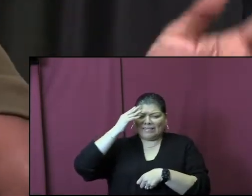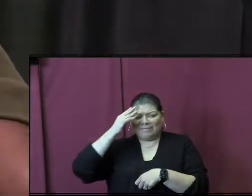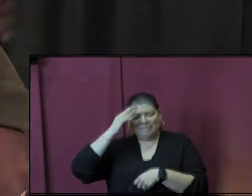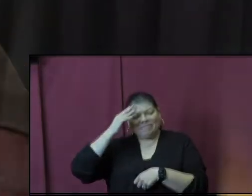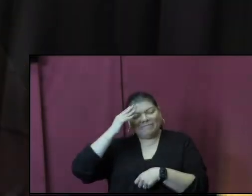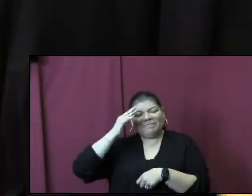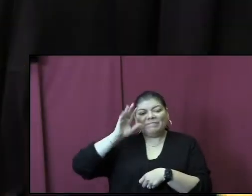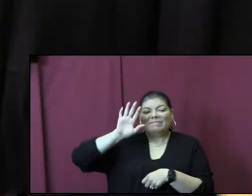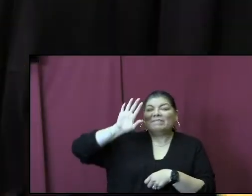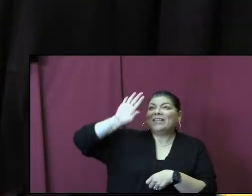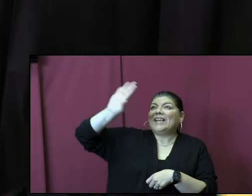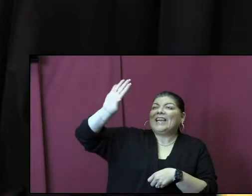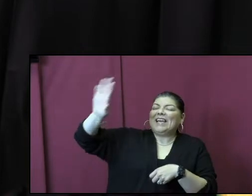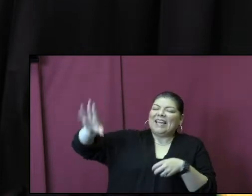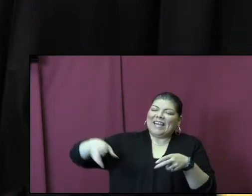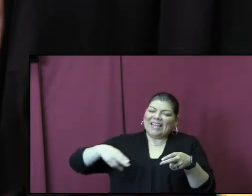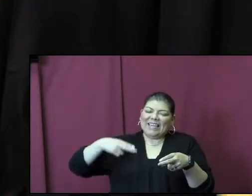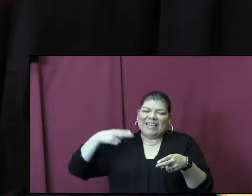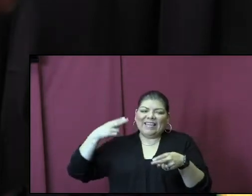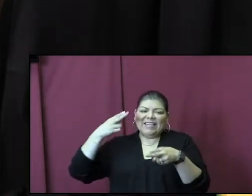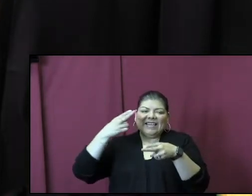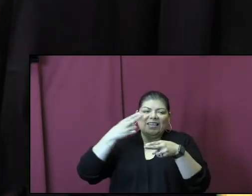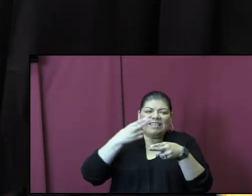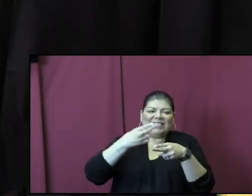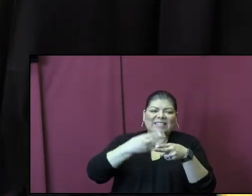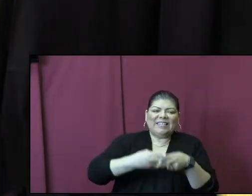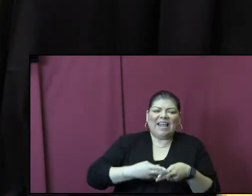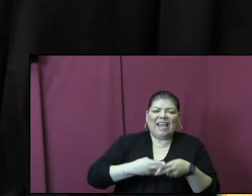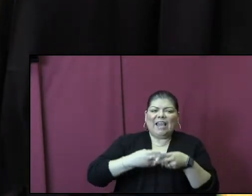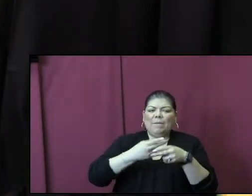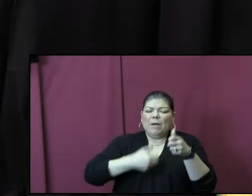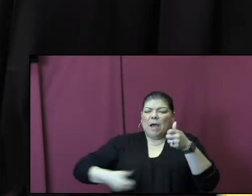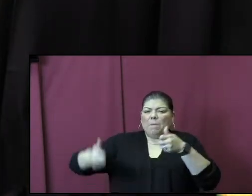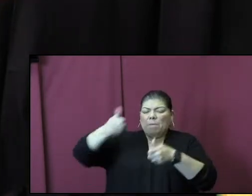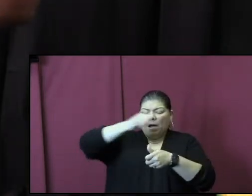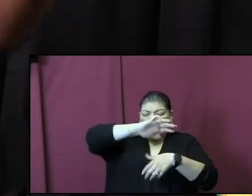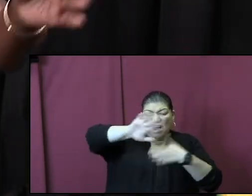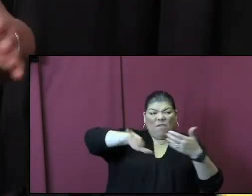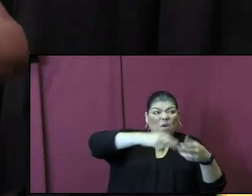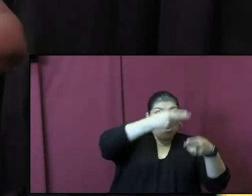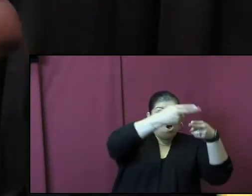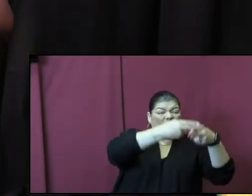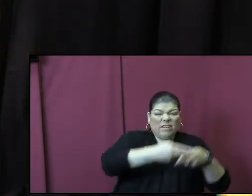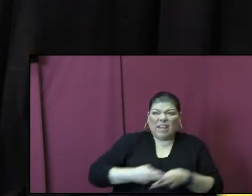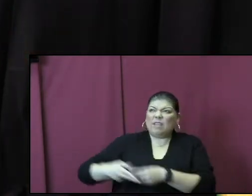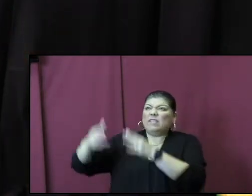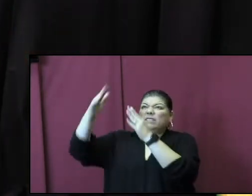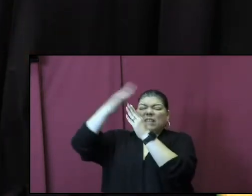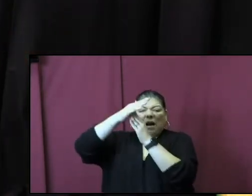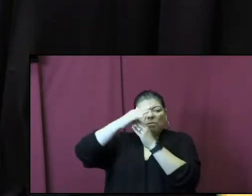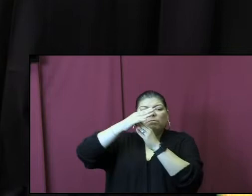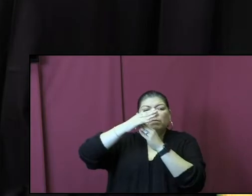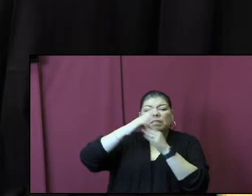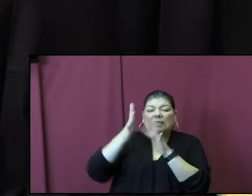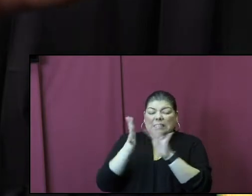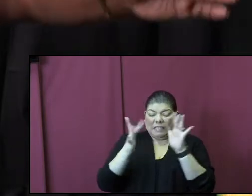grace. That's full of grace. He is a name above all